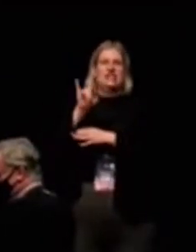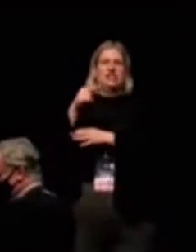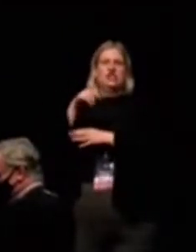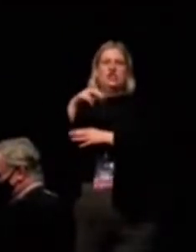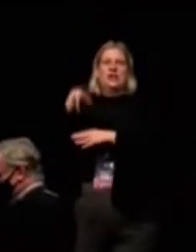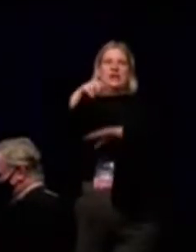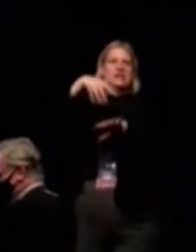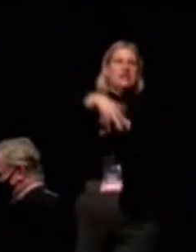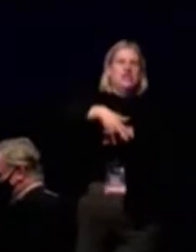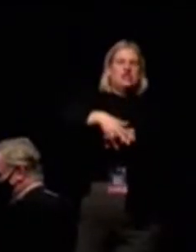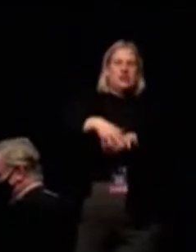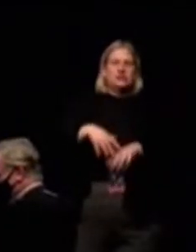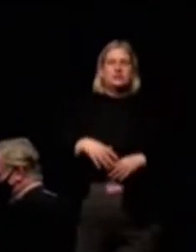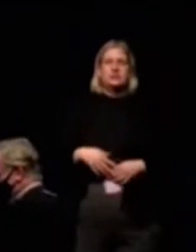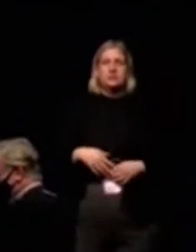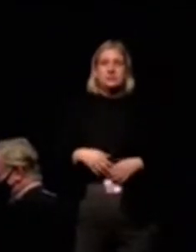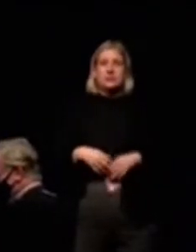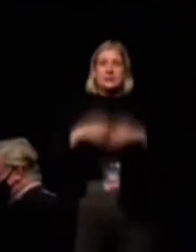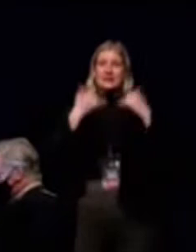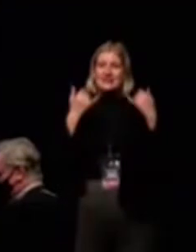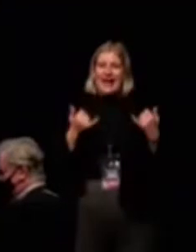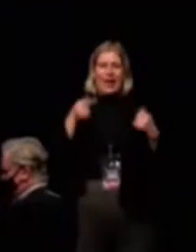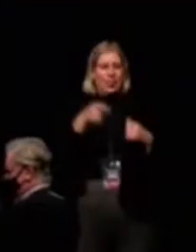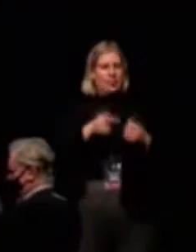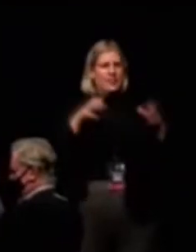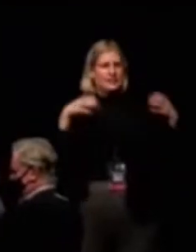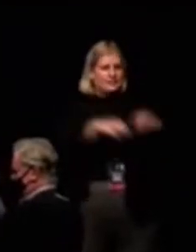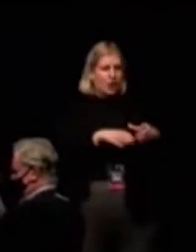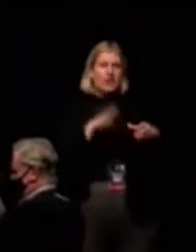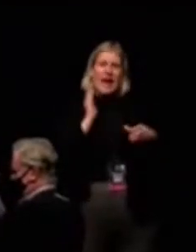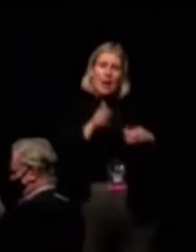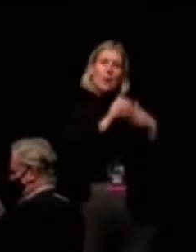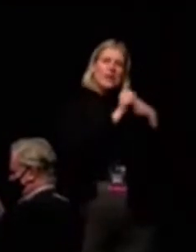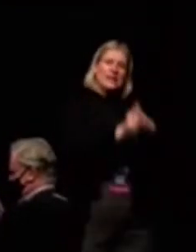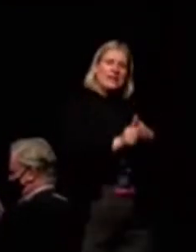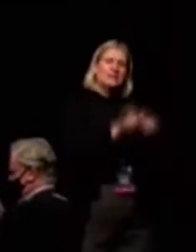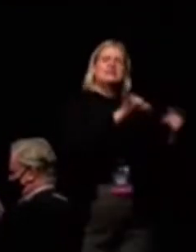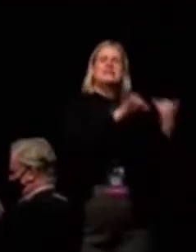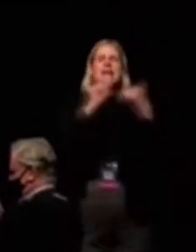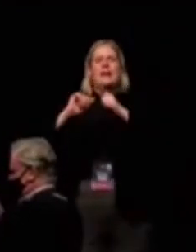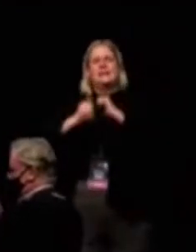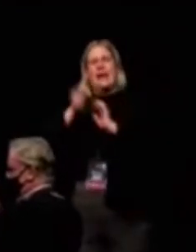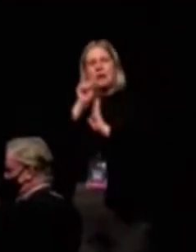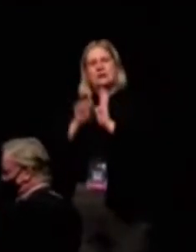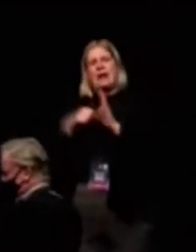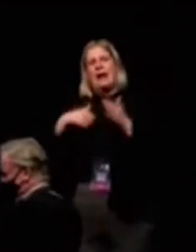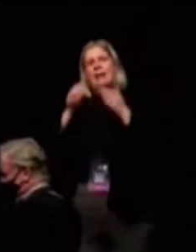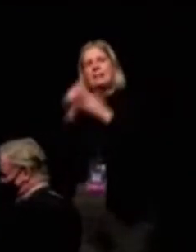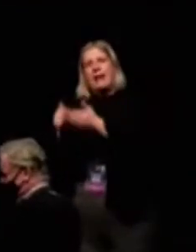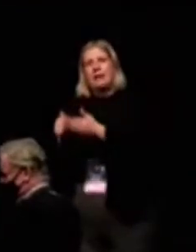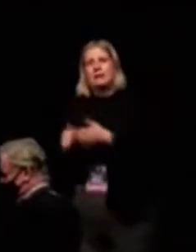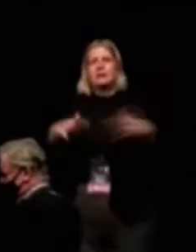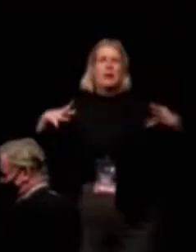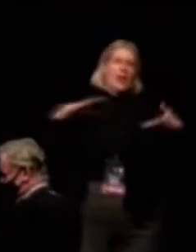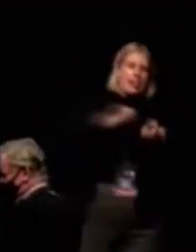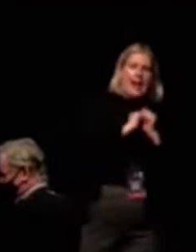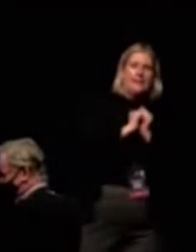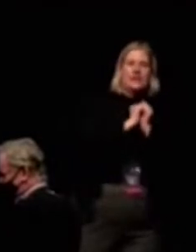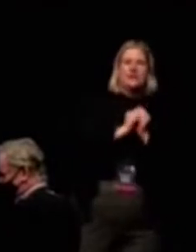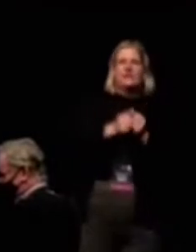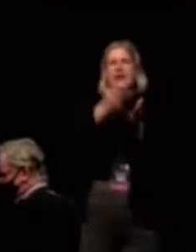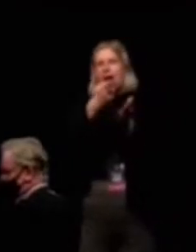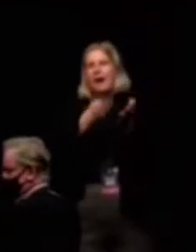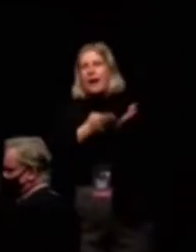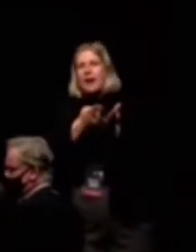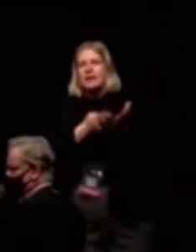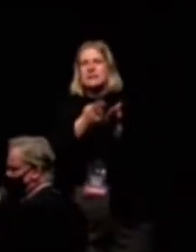I will lead this party just as I've led this state, collaboratively, honestly, in